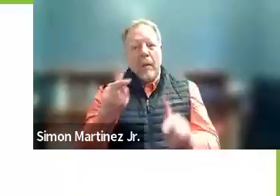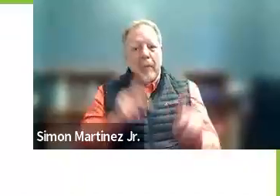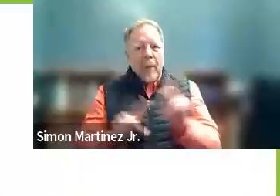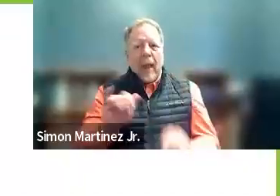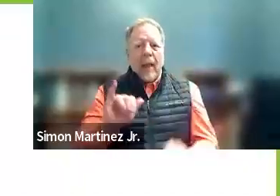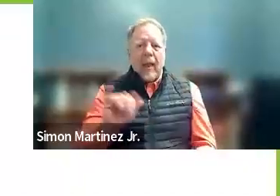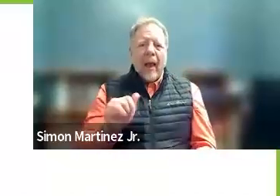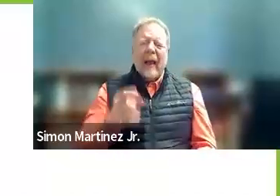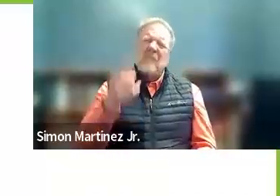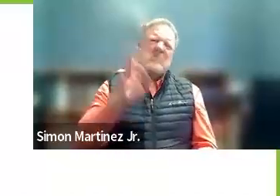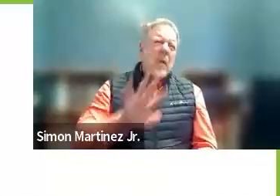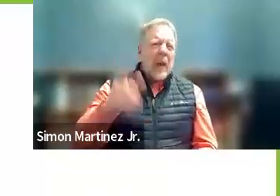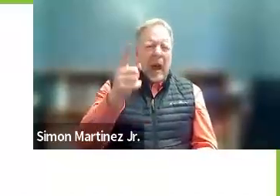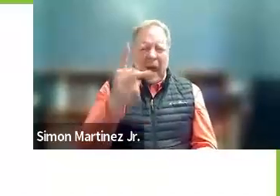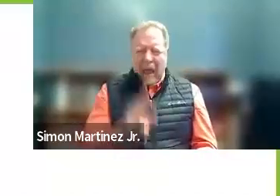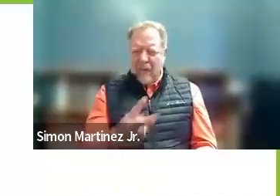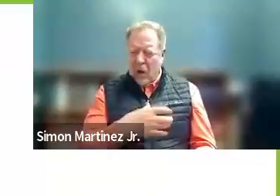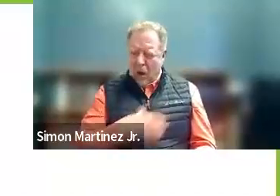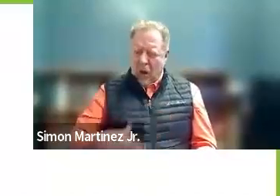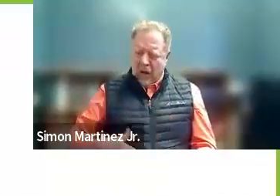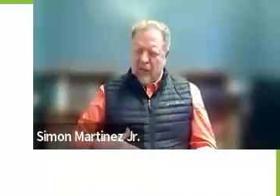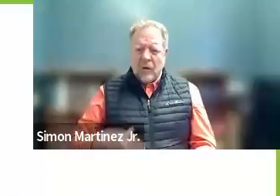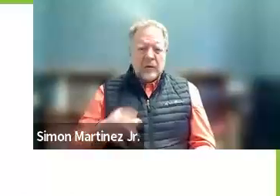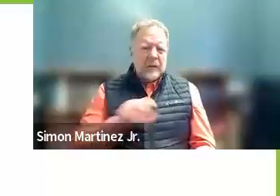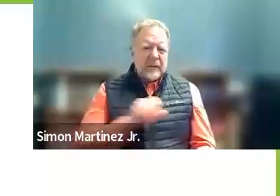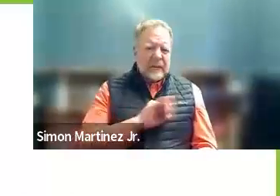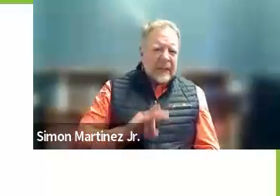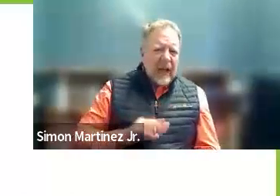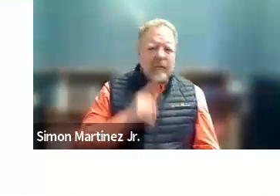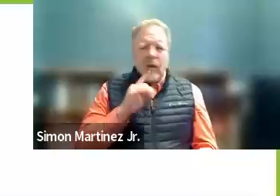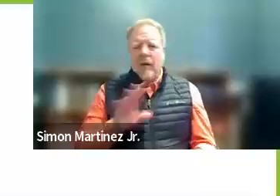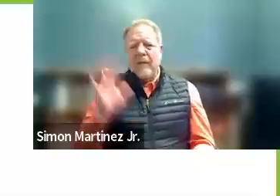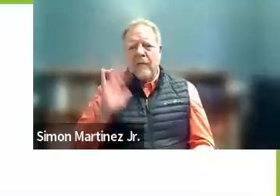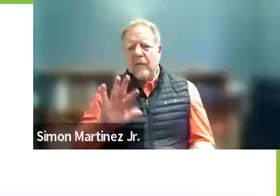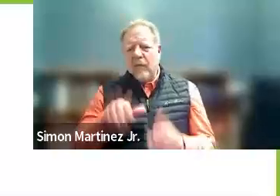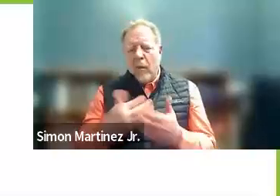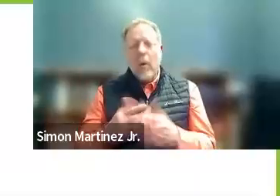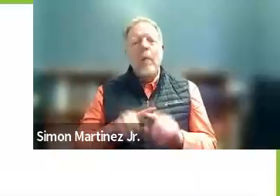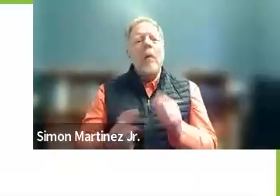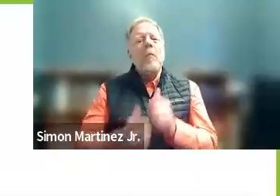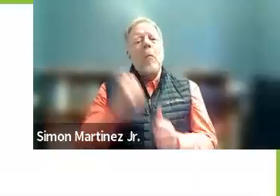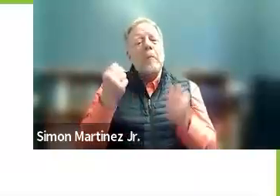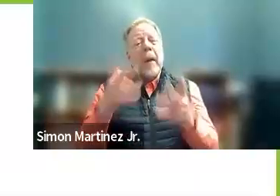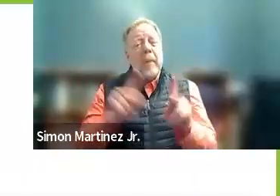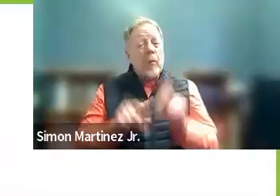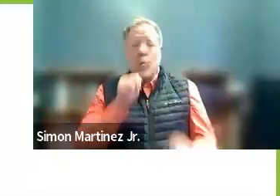something like half of, I don't know if it's a Harvard quote stat or if it's overall, but lots of people don't